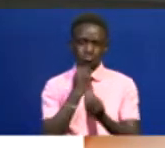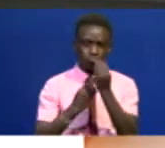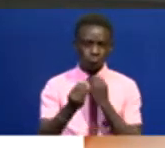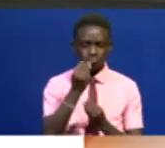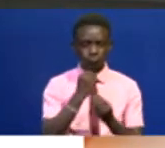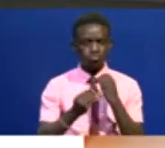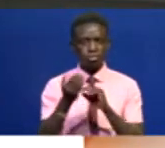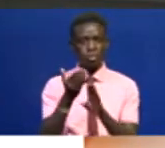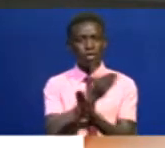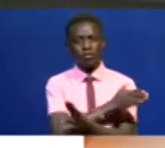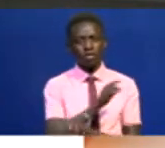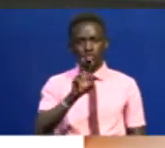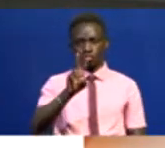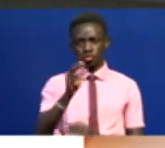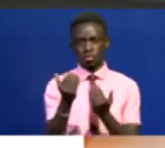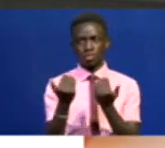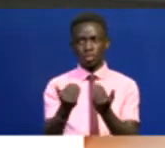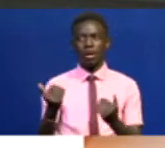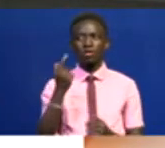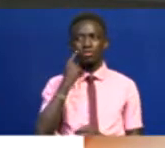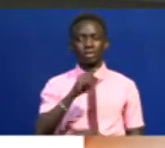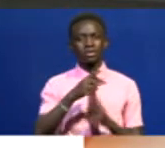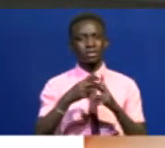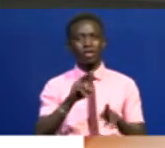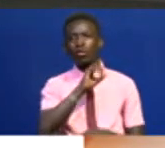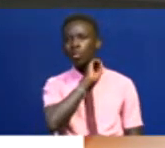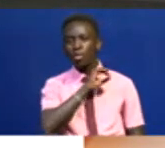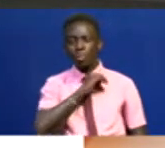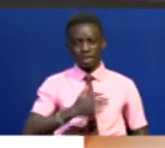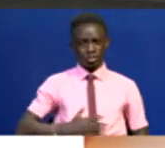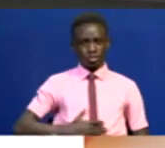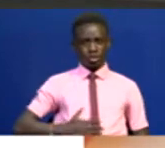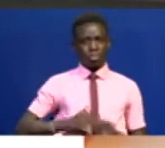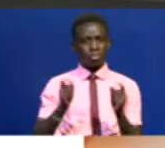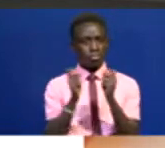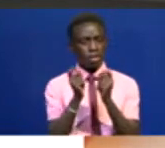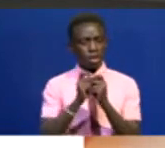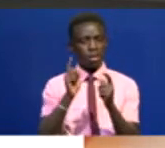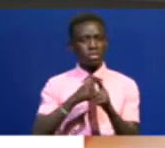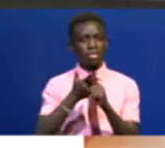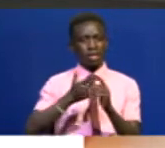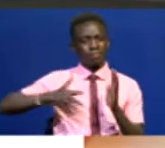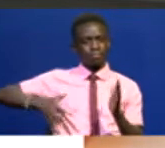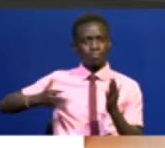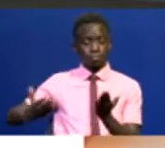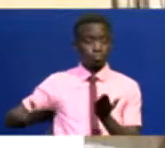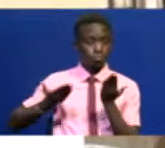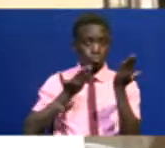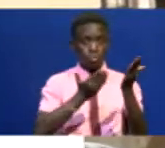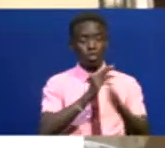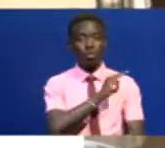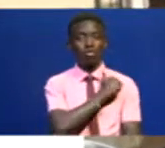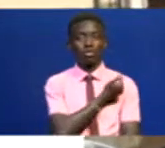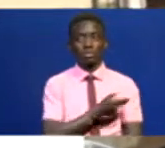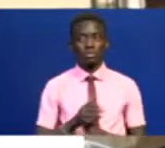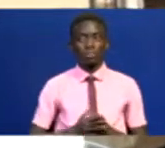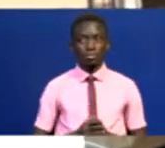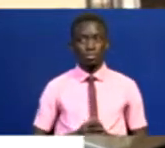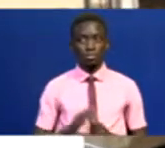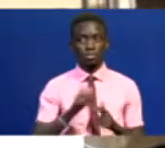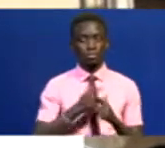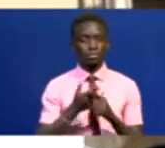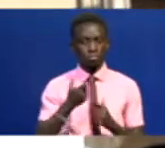two started complaining of stomach pains, upon which they were rushed to hospital, where diagnosis revealed that they had